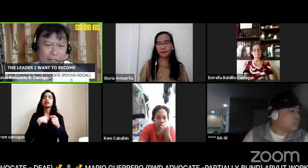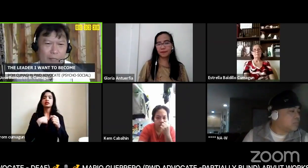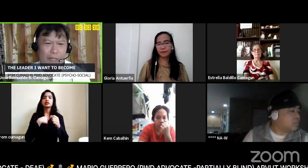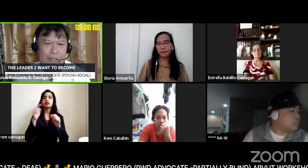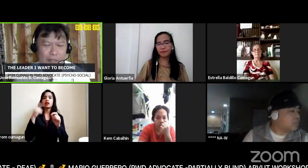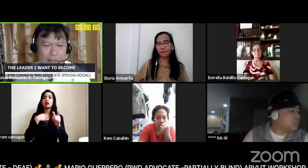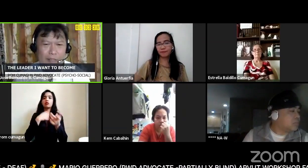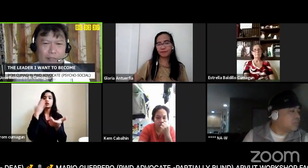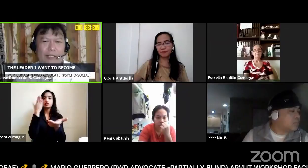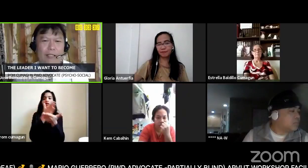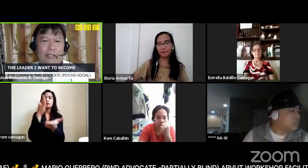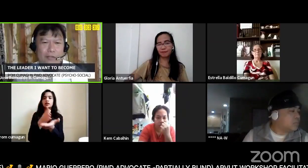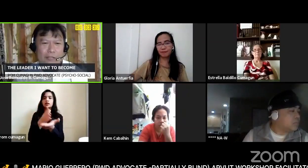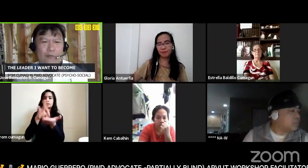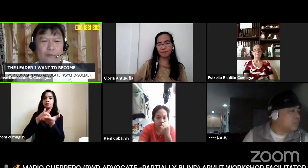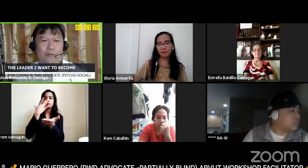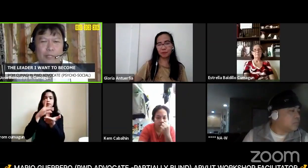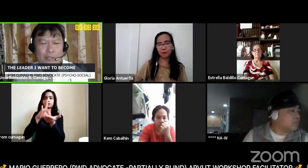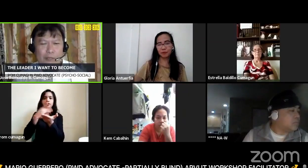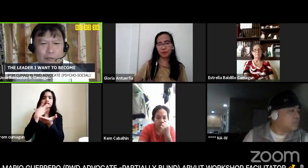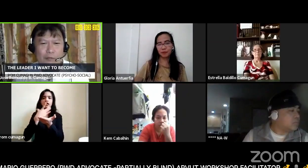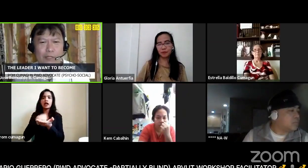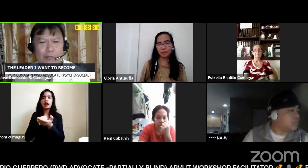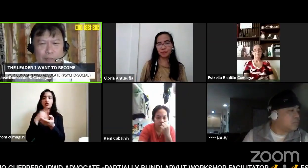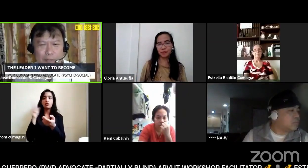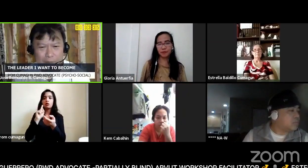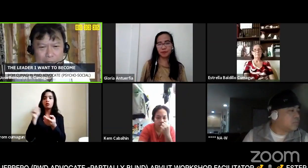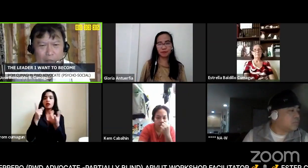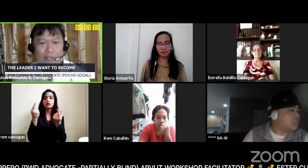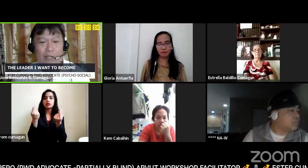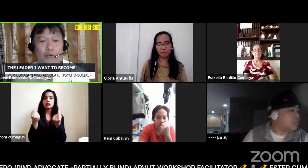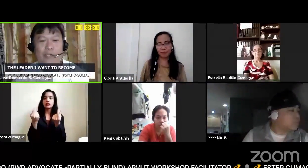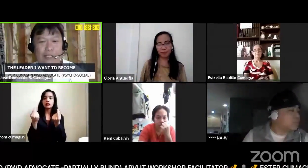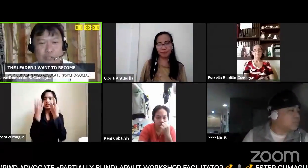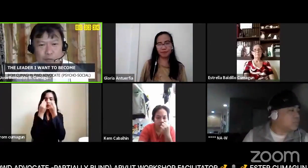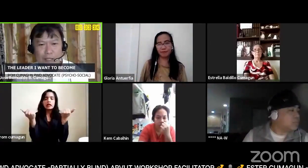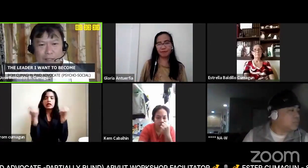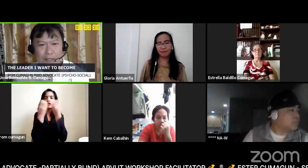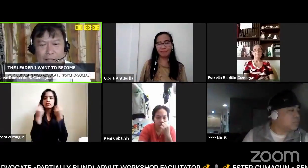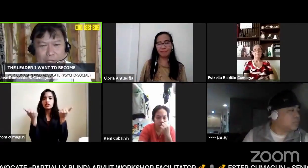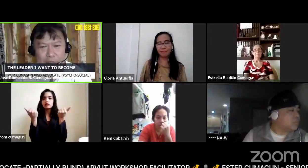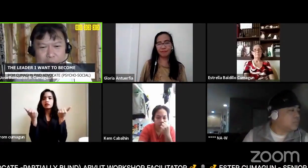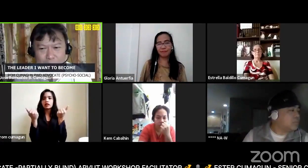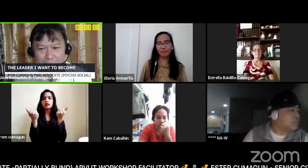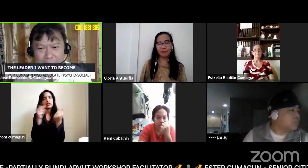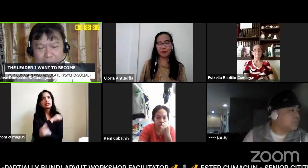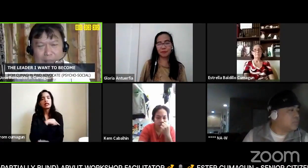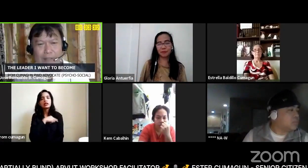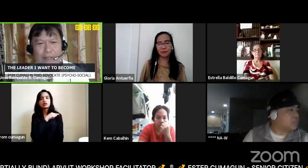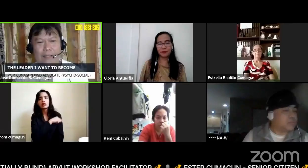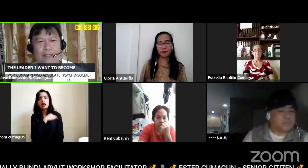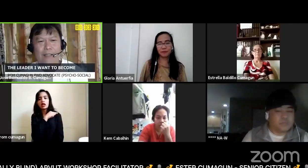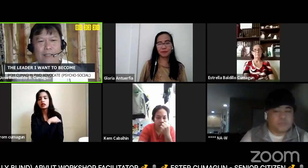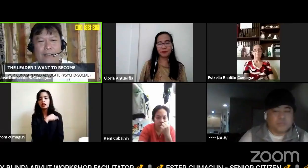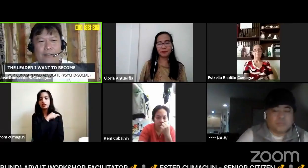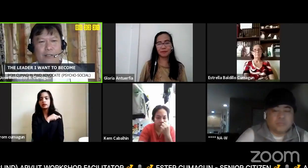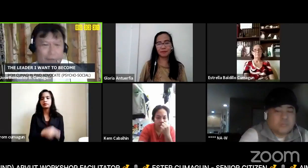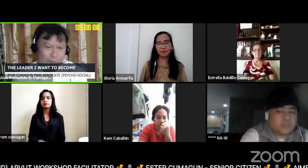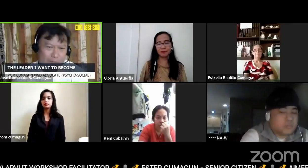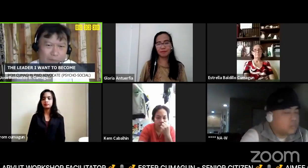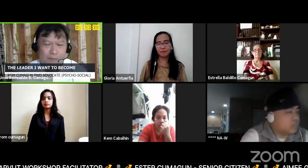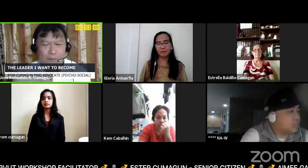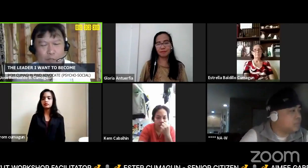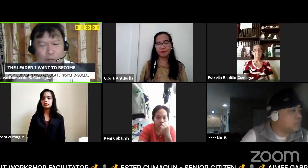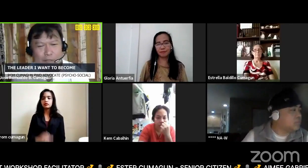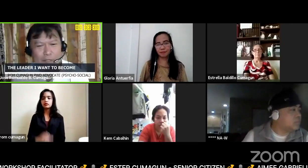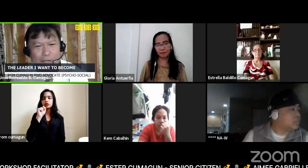I stopped taking the medicine. I said I tried to solve this on a more natural basis.